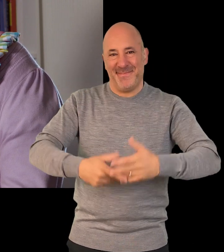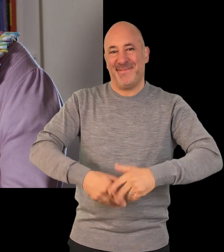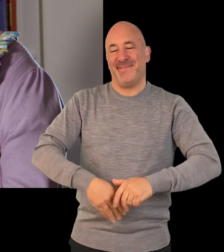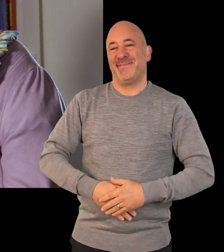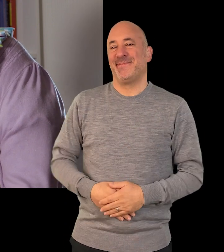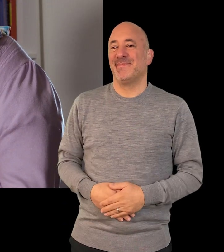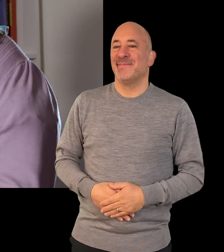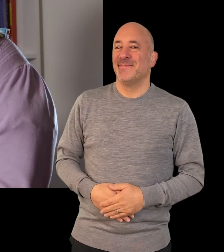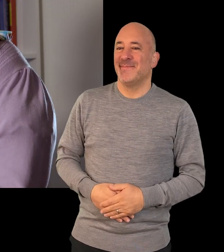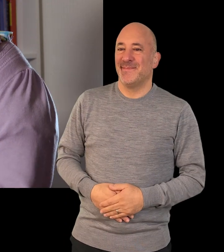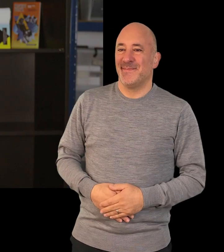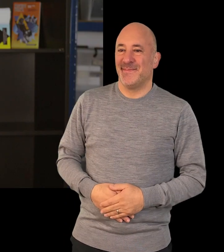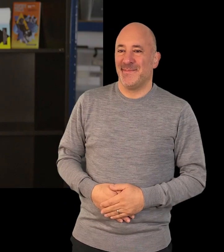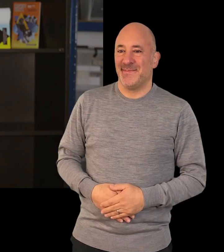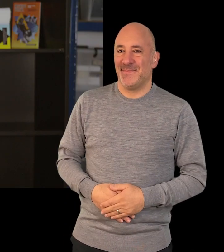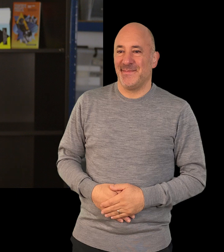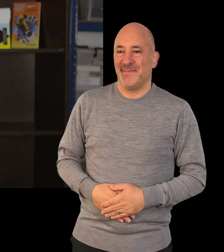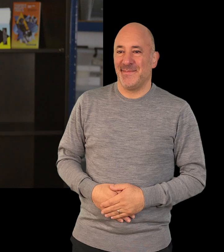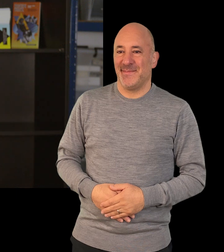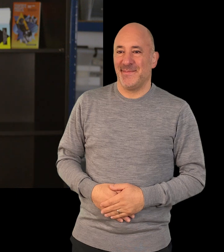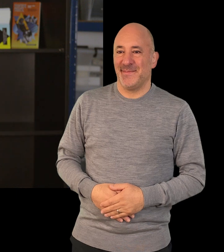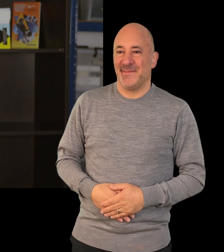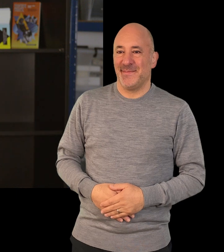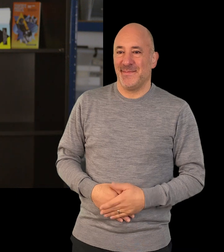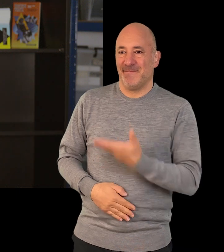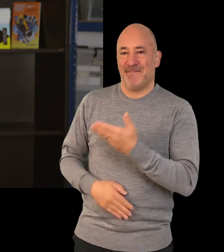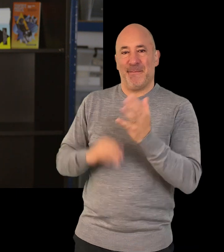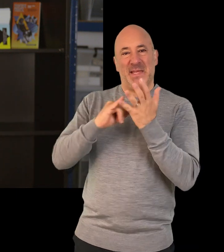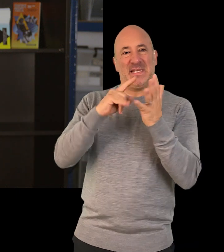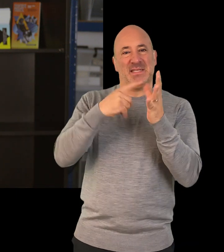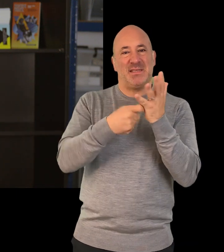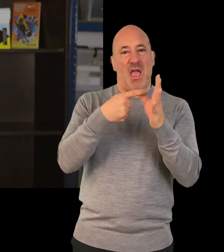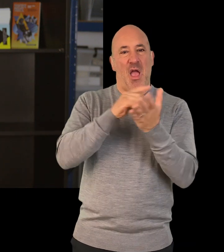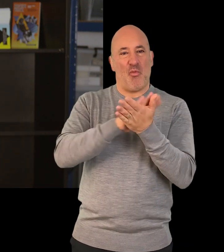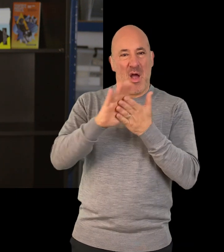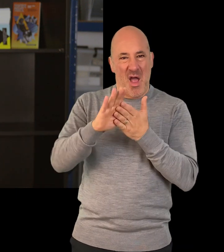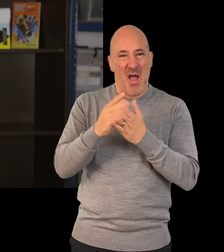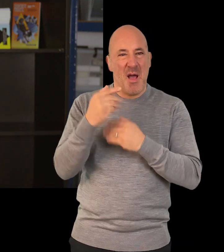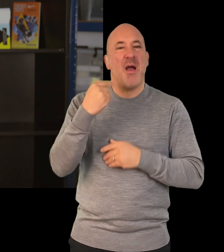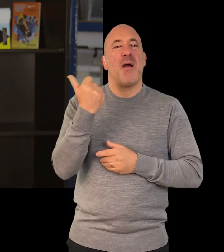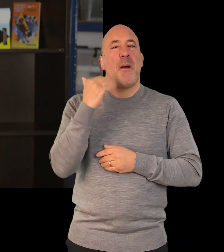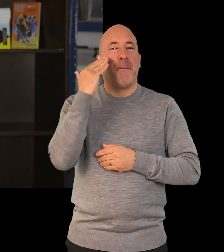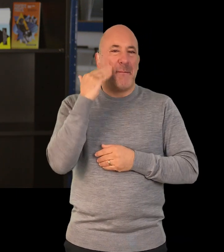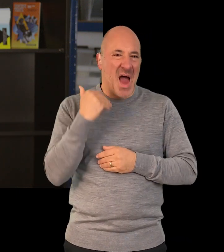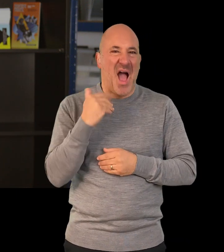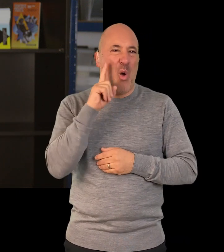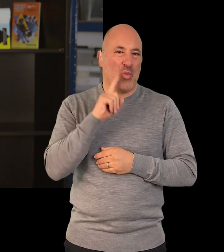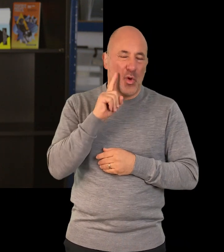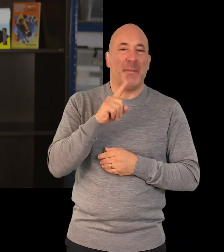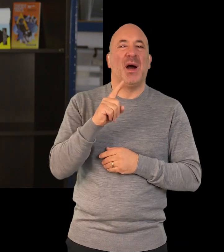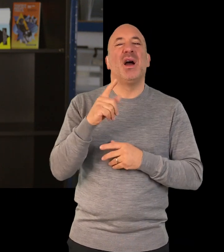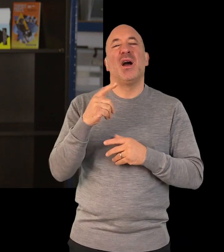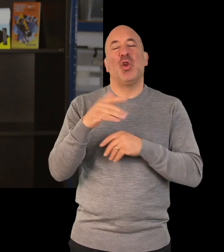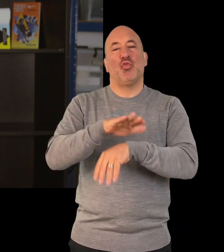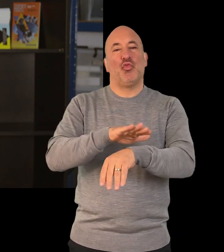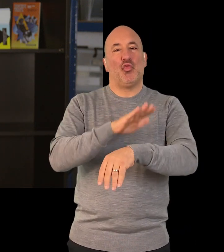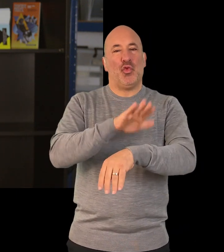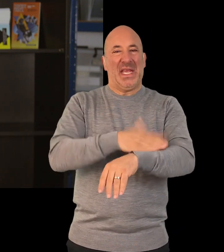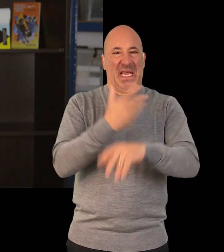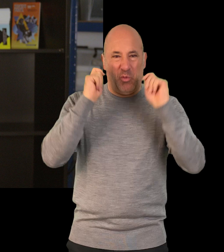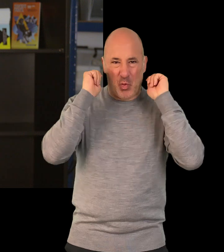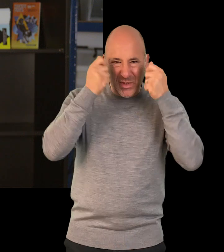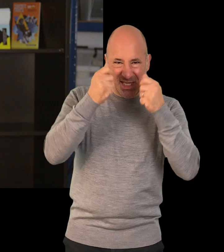wearing big glasses. So my name is Sarah, and I'm a black woman in a dark green hoodie with